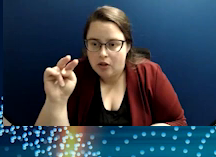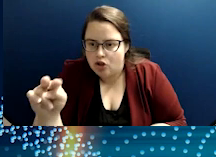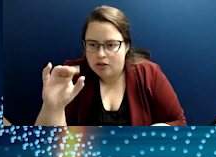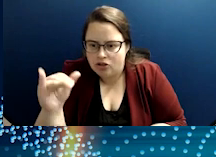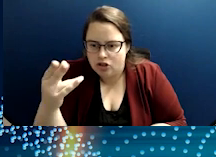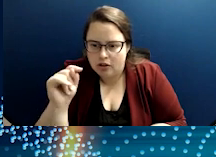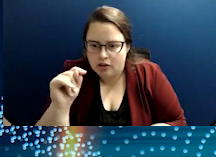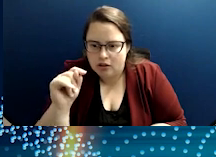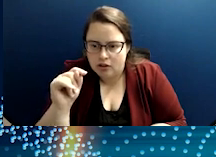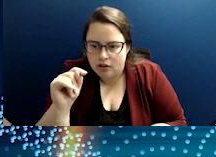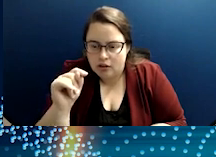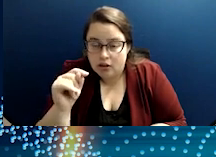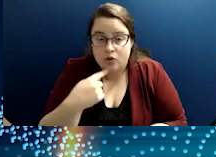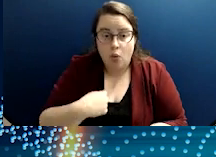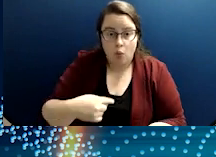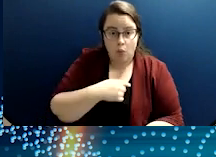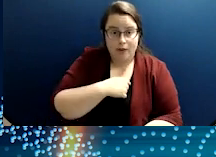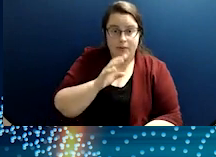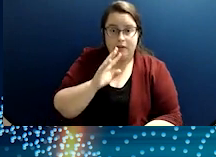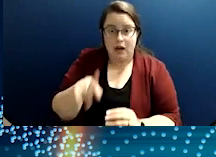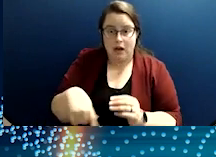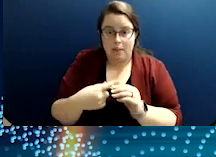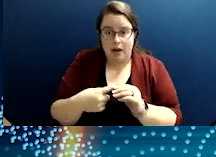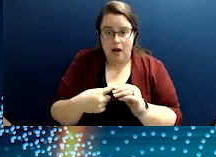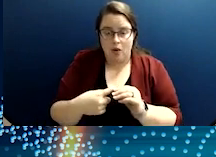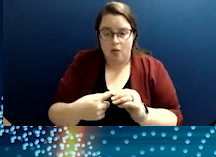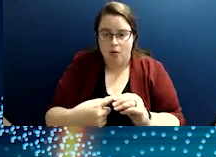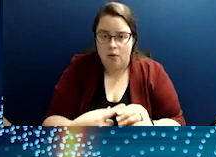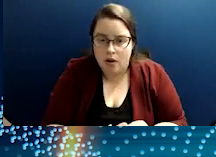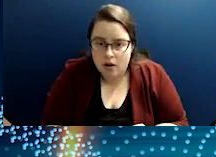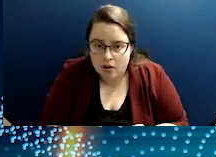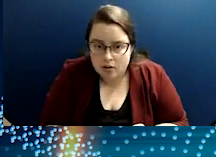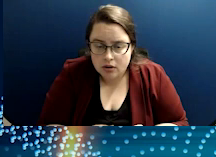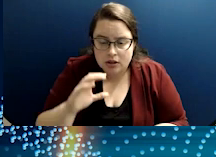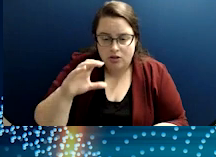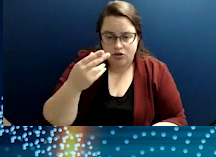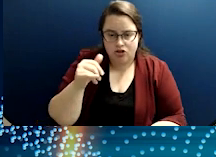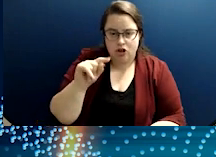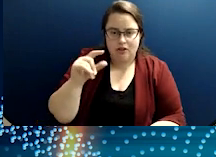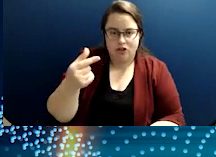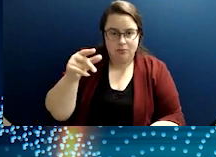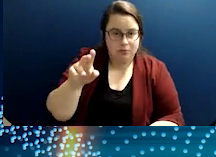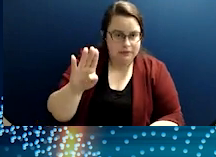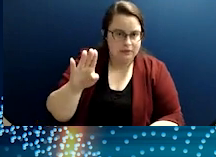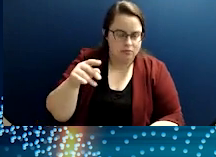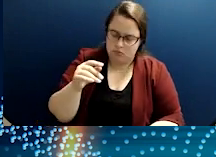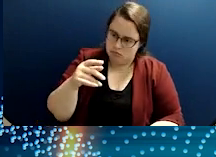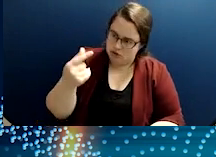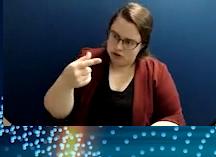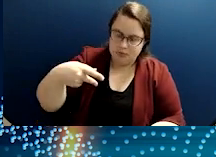so we've been talking a lot about the chatbots, the ChatGPT and whatnot, but what else is out